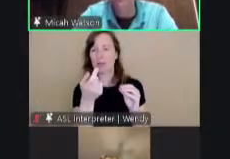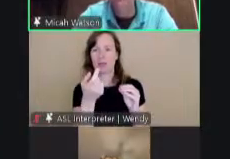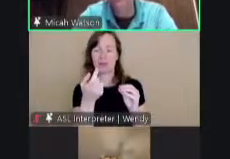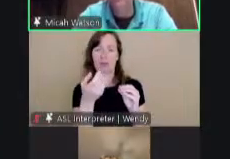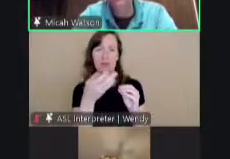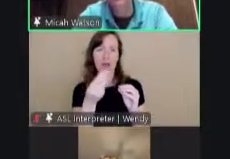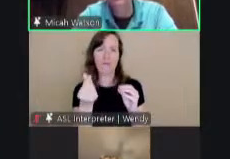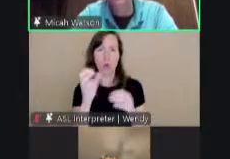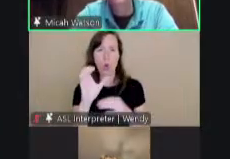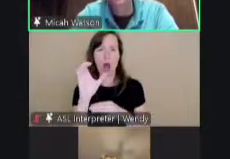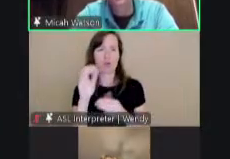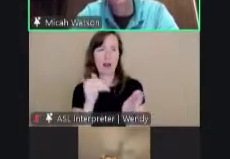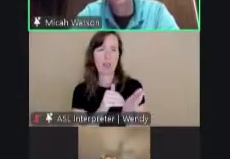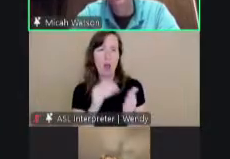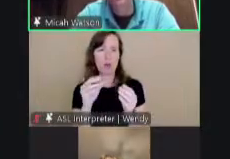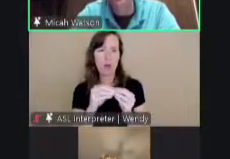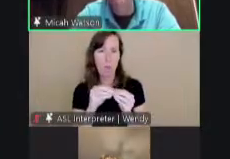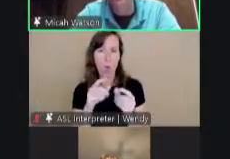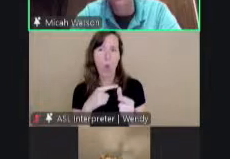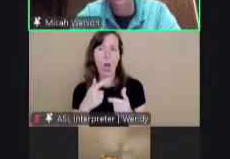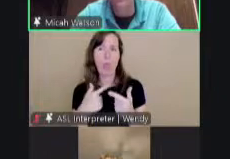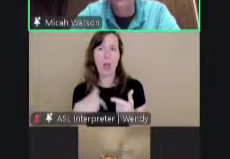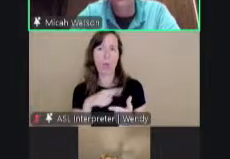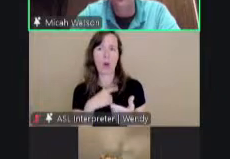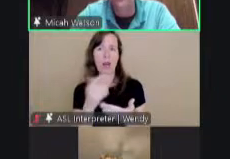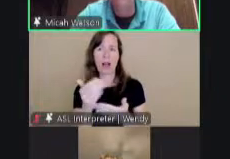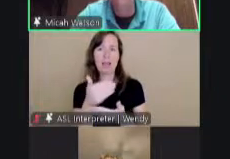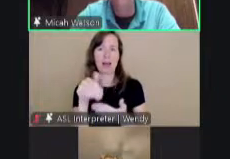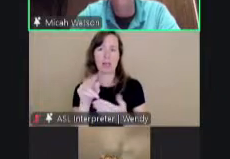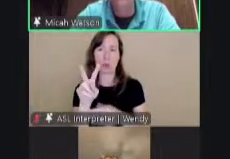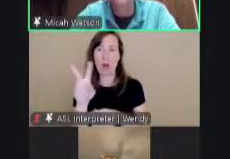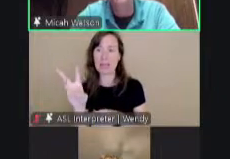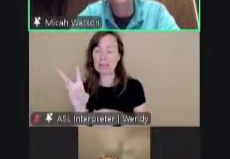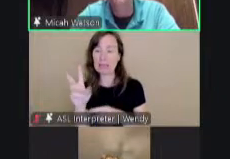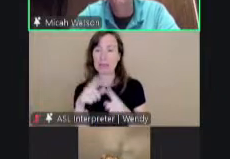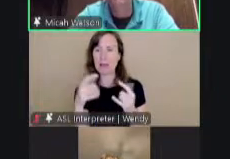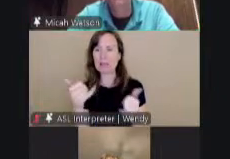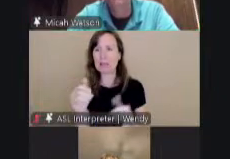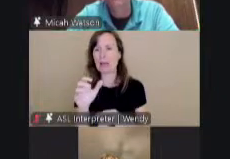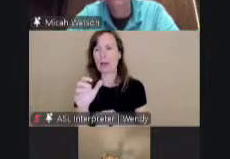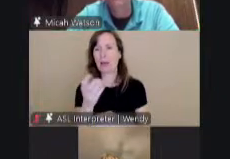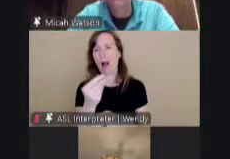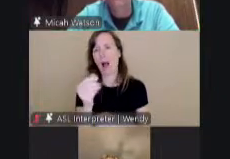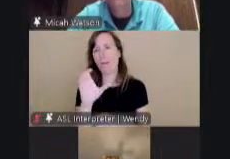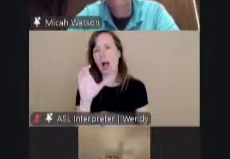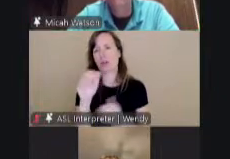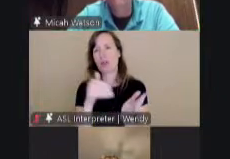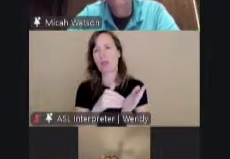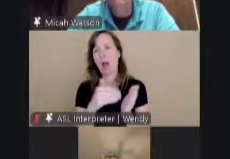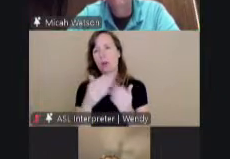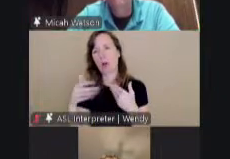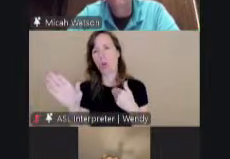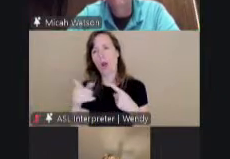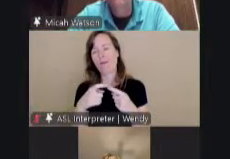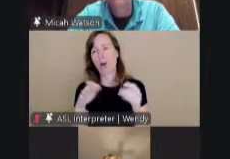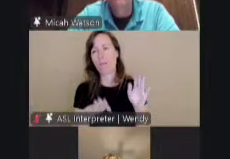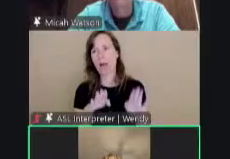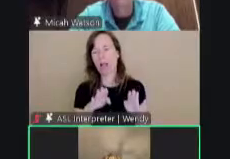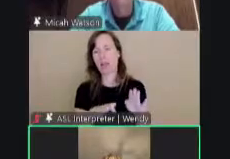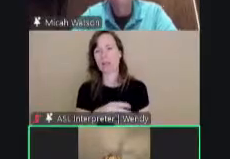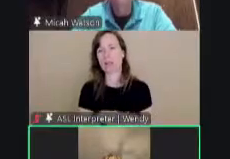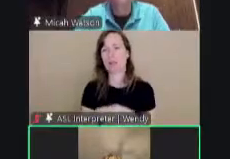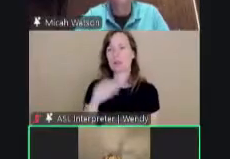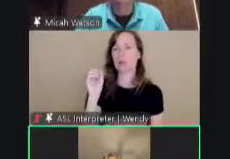more than we collected in 26, but still a couple 100,000 away from balance. Okay, cool. Thank you. And just to